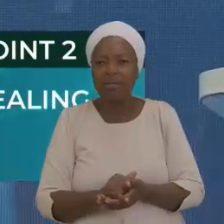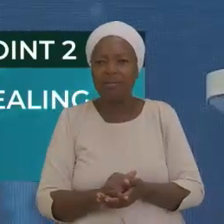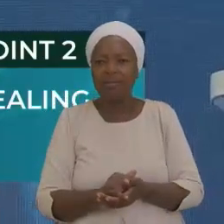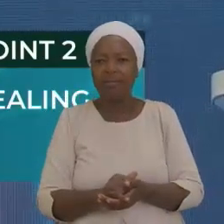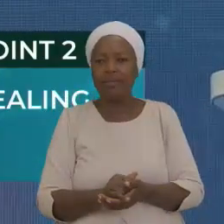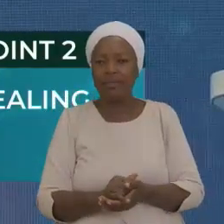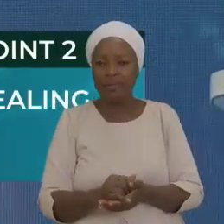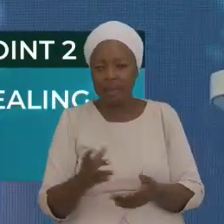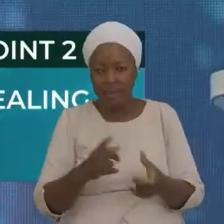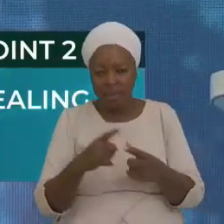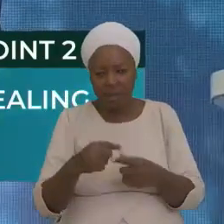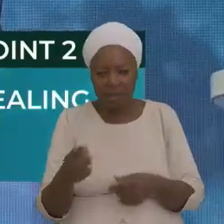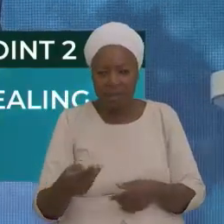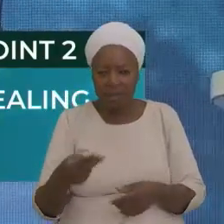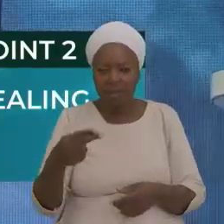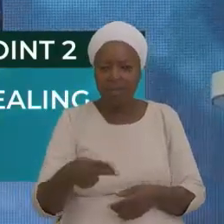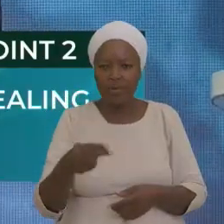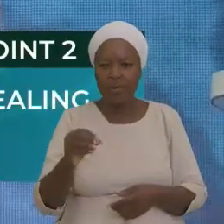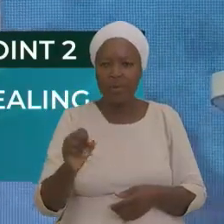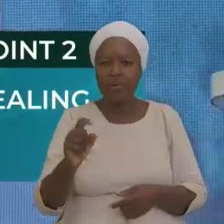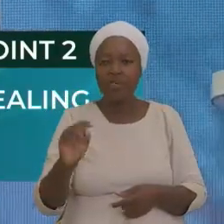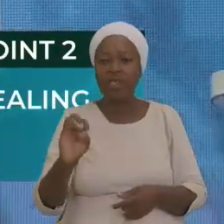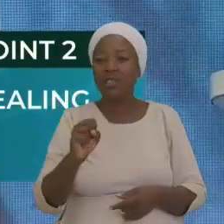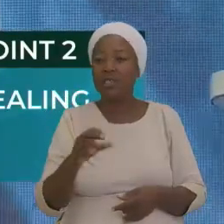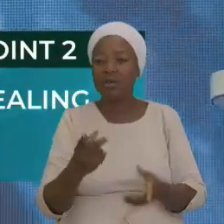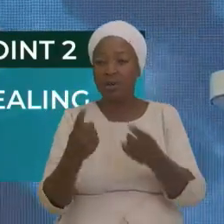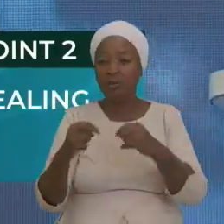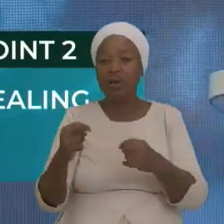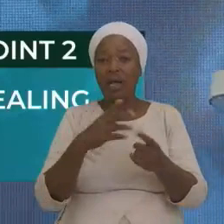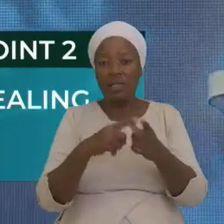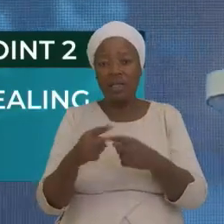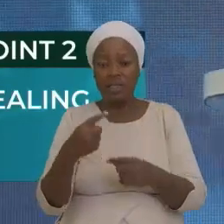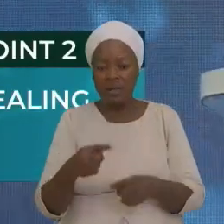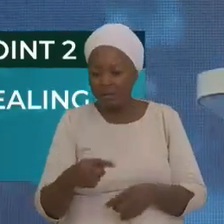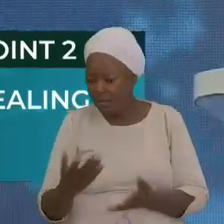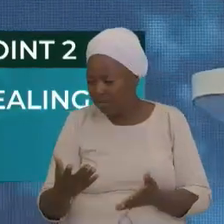And the hostess and the hostesses come and they say, "Madam, what's happening?"